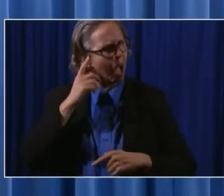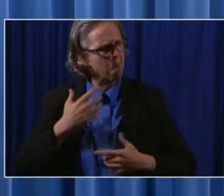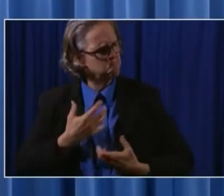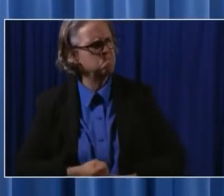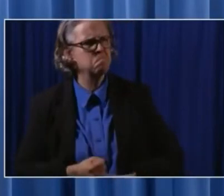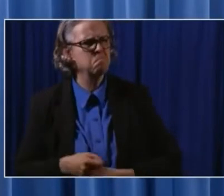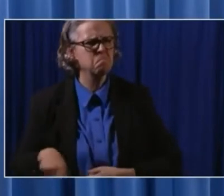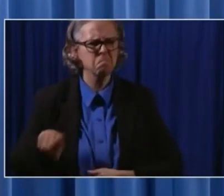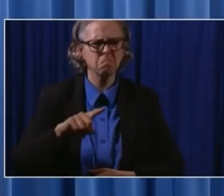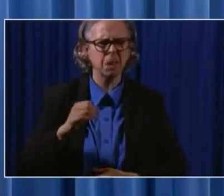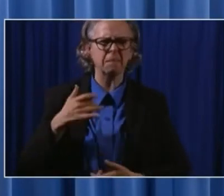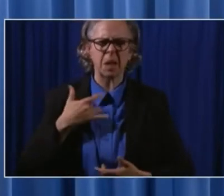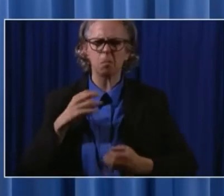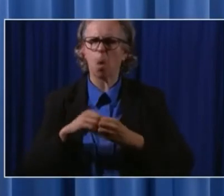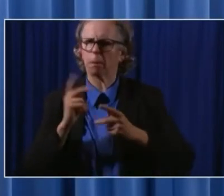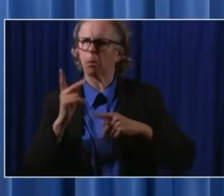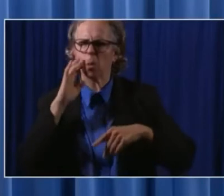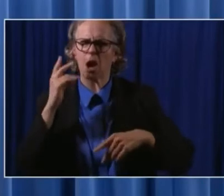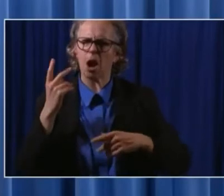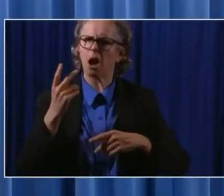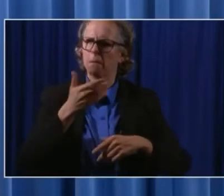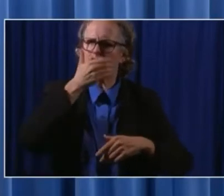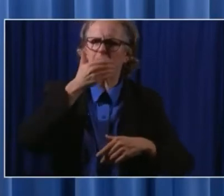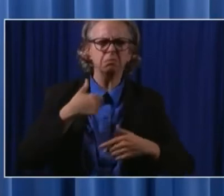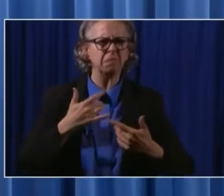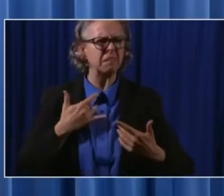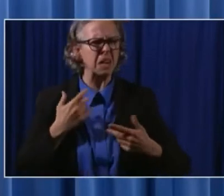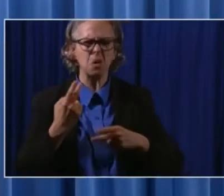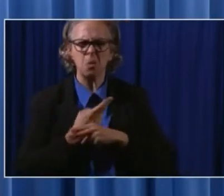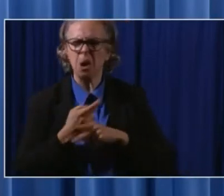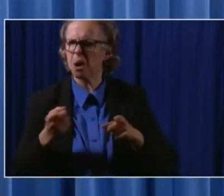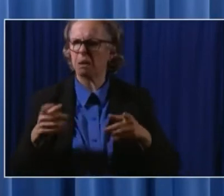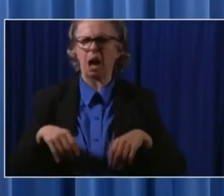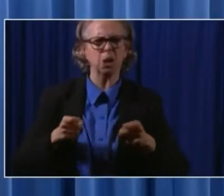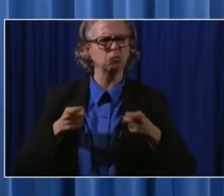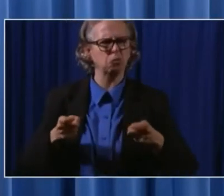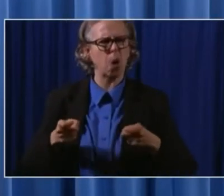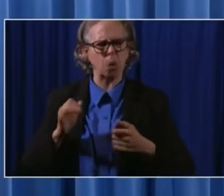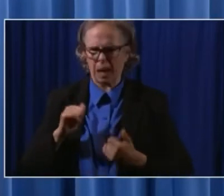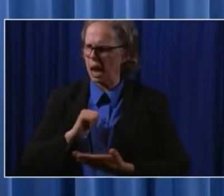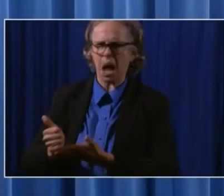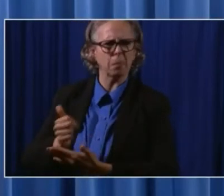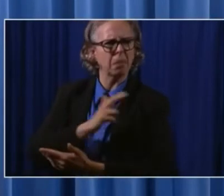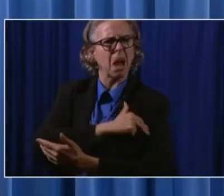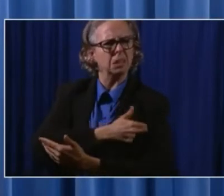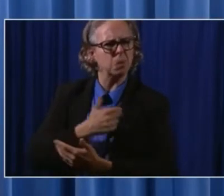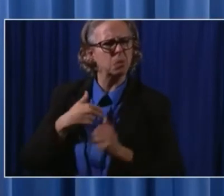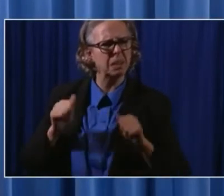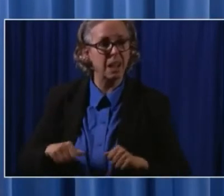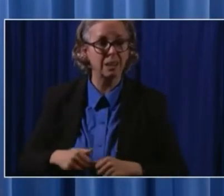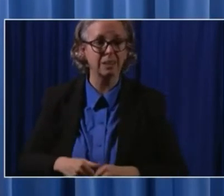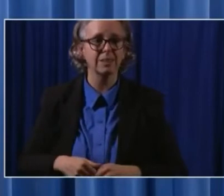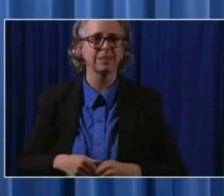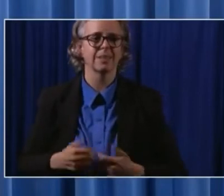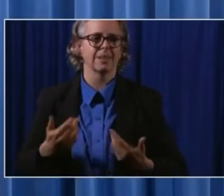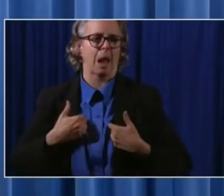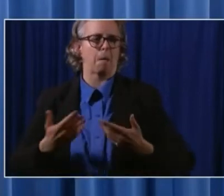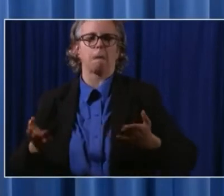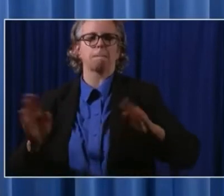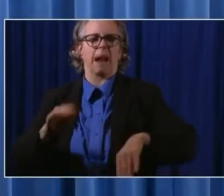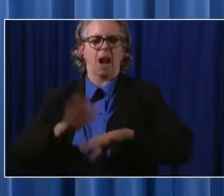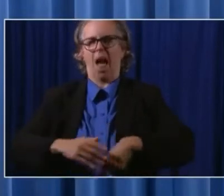masks. I think we can do it. And, I'm betting on the people of Ohio that we can, in fact, do this and that